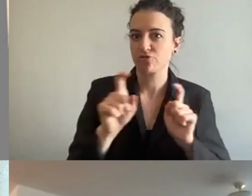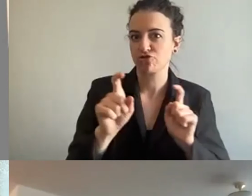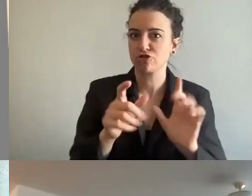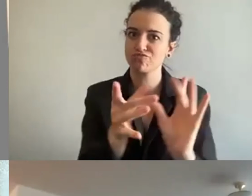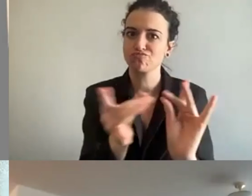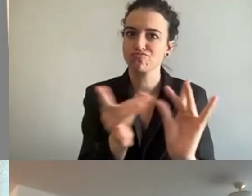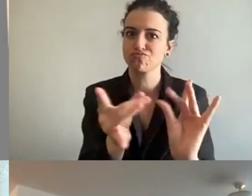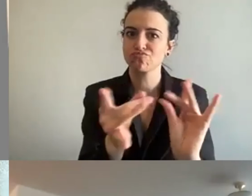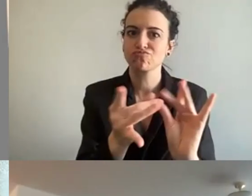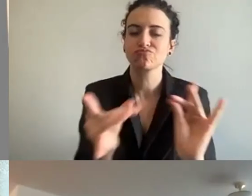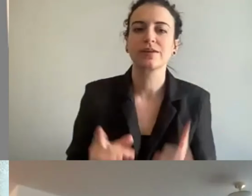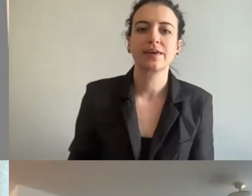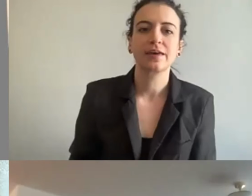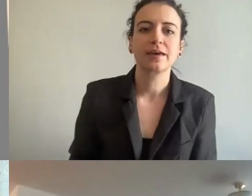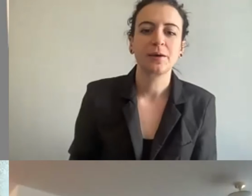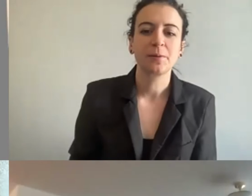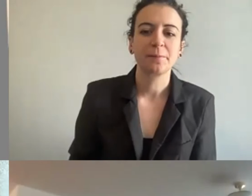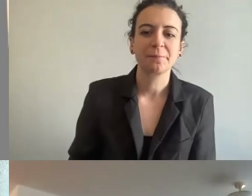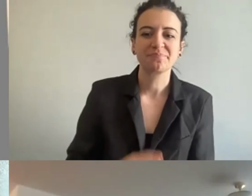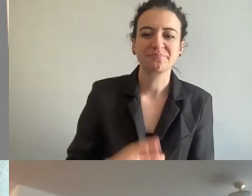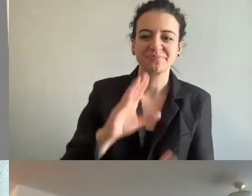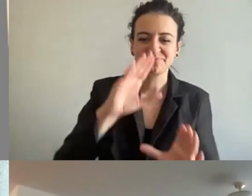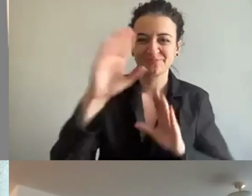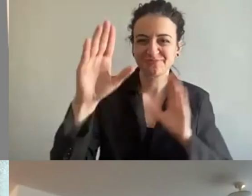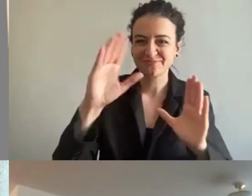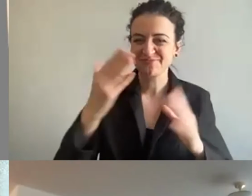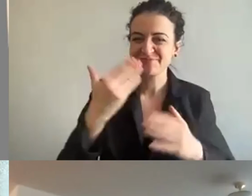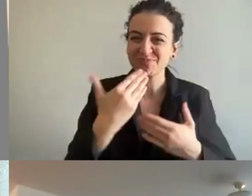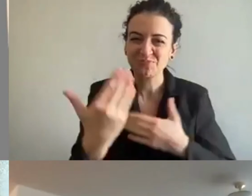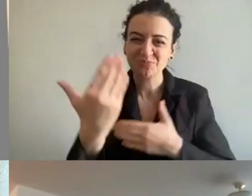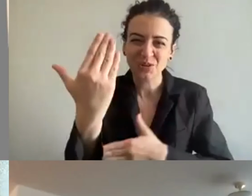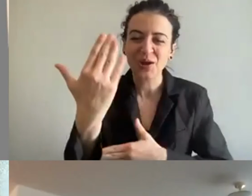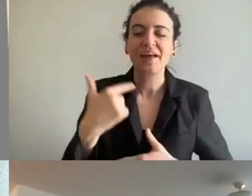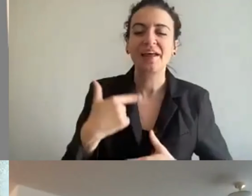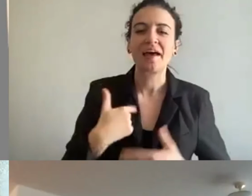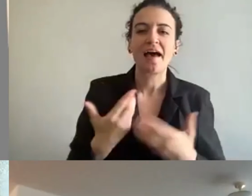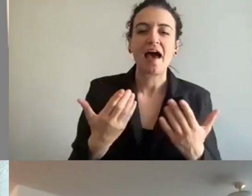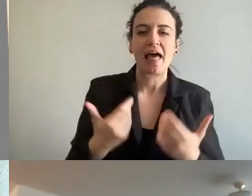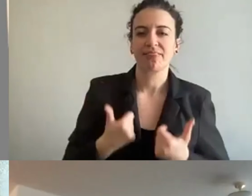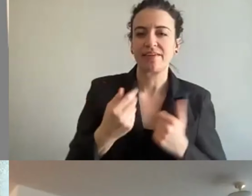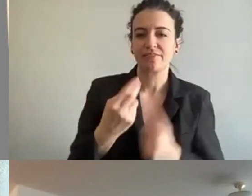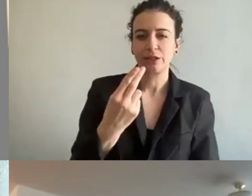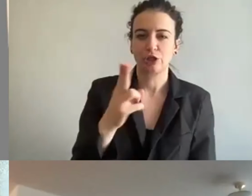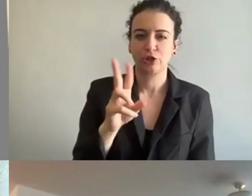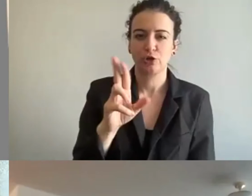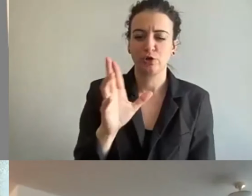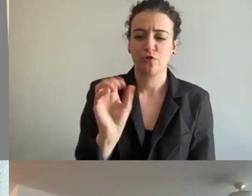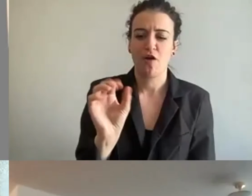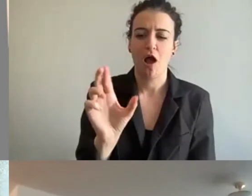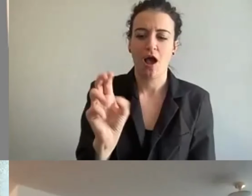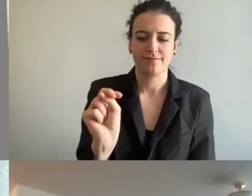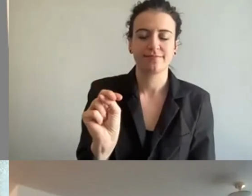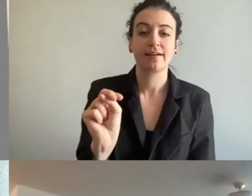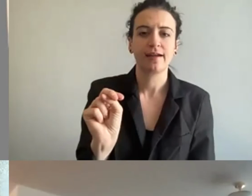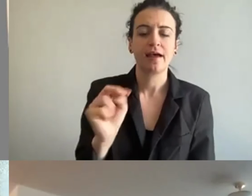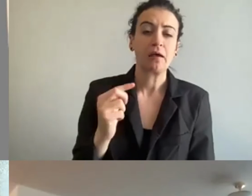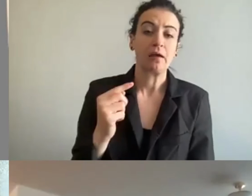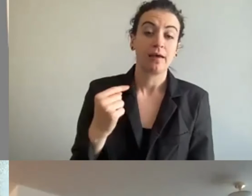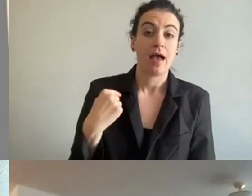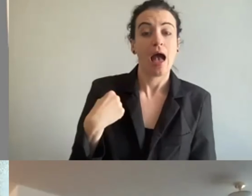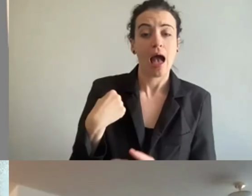Come on up. Good morning. Hello, my morning. I live in Huron, and I've been trying to I'm wheelchair